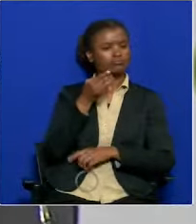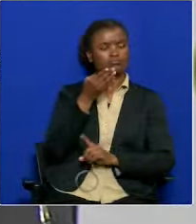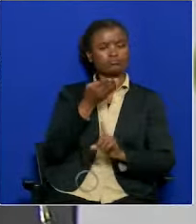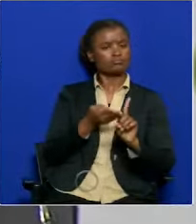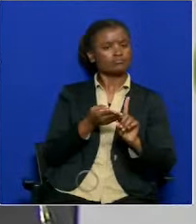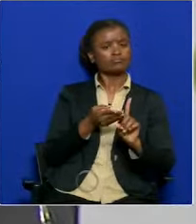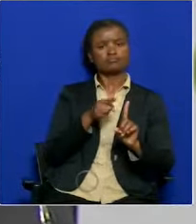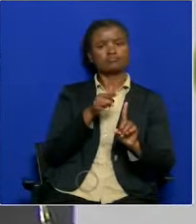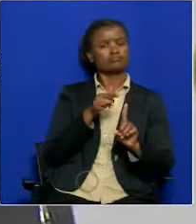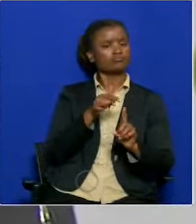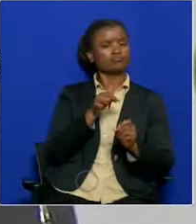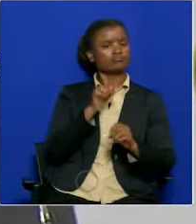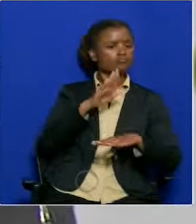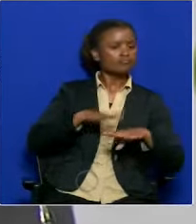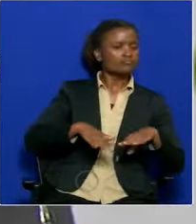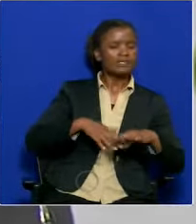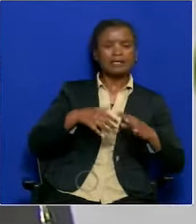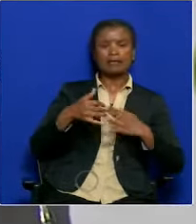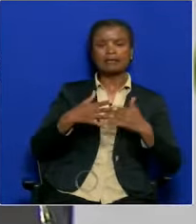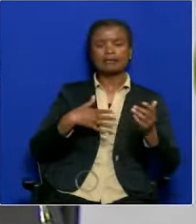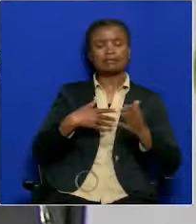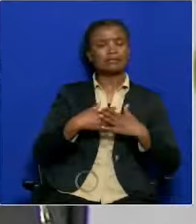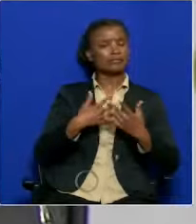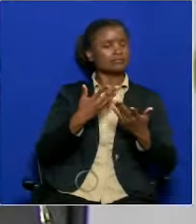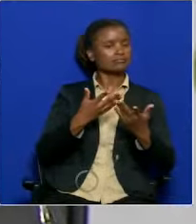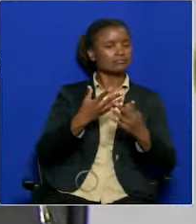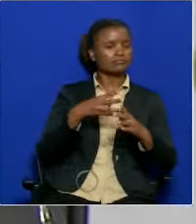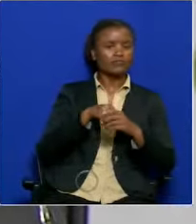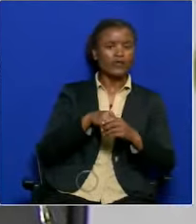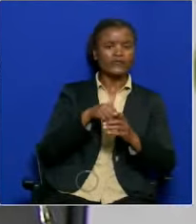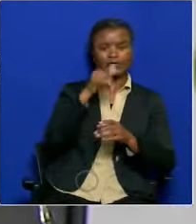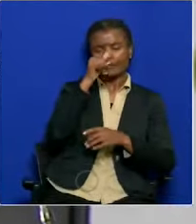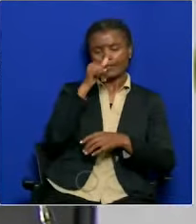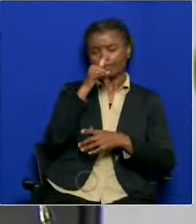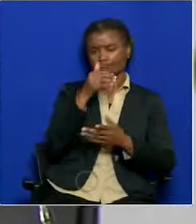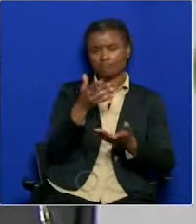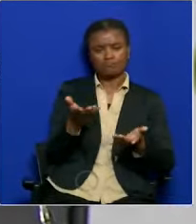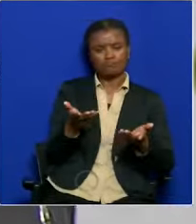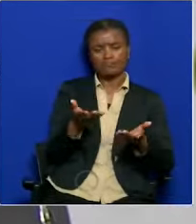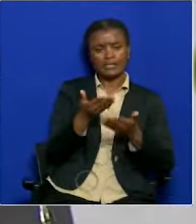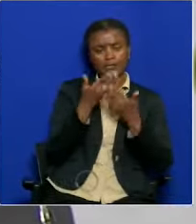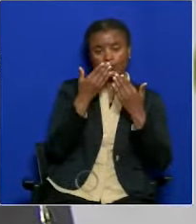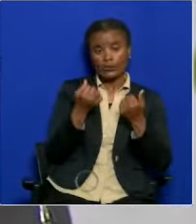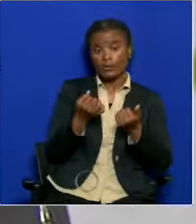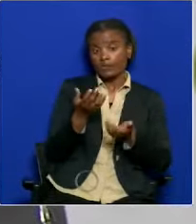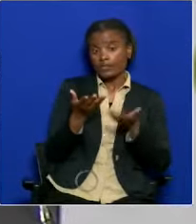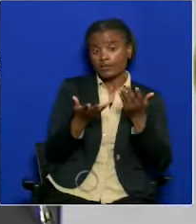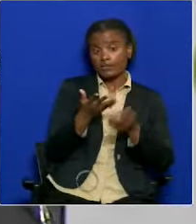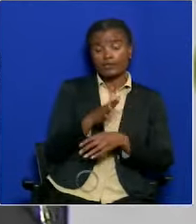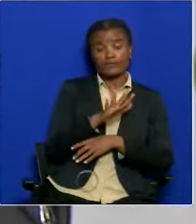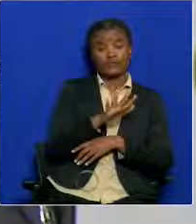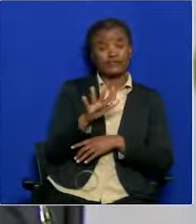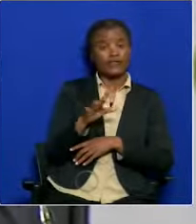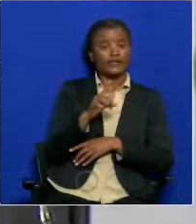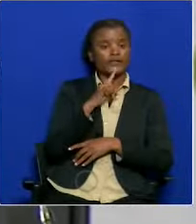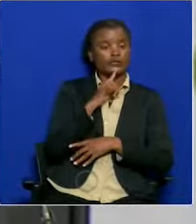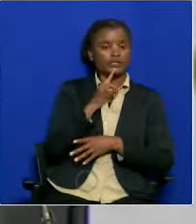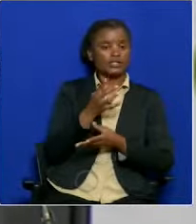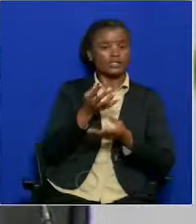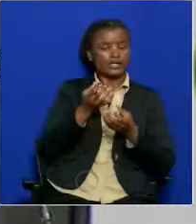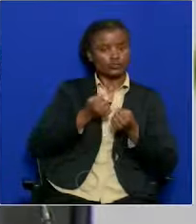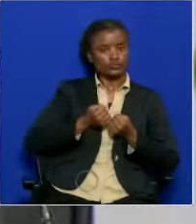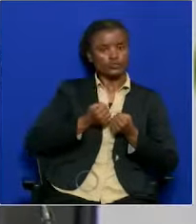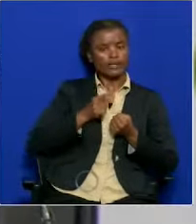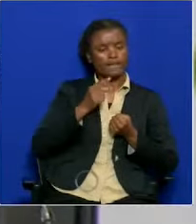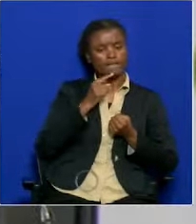being a criminal. And if I took that 55,000, I was supposed to be left with zero, whereas I